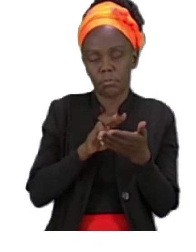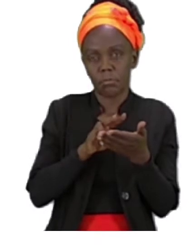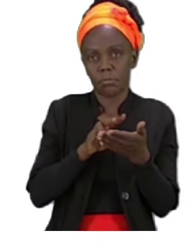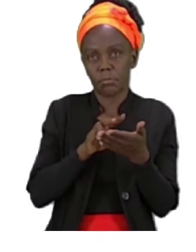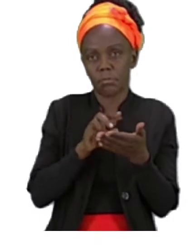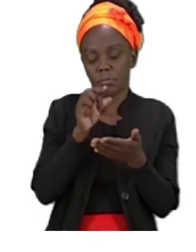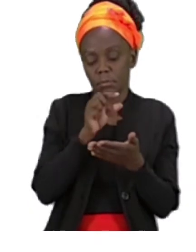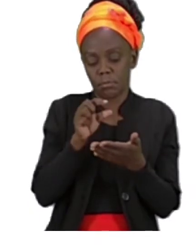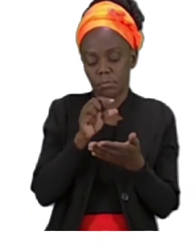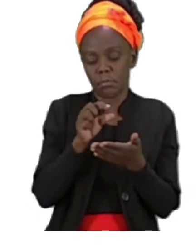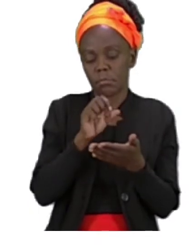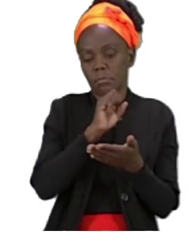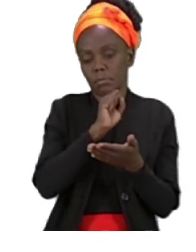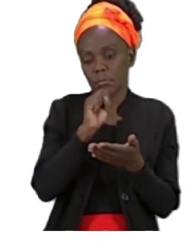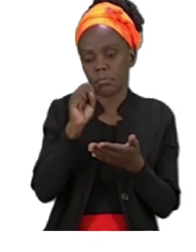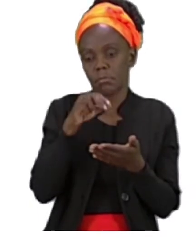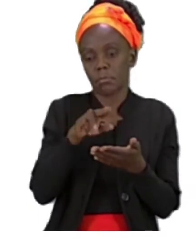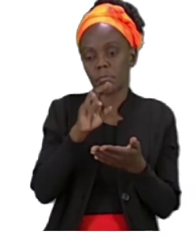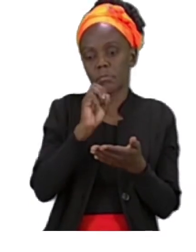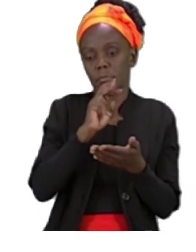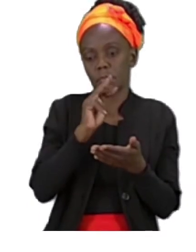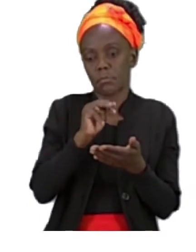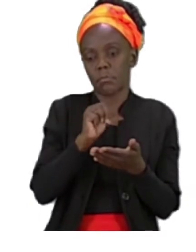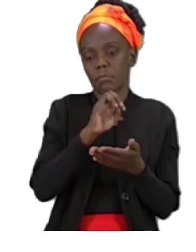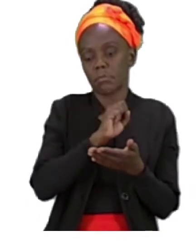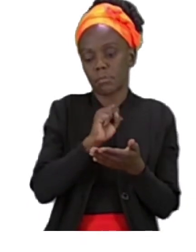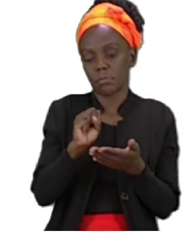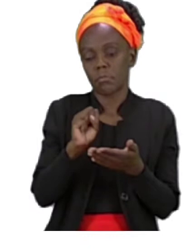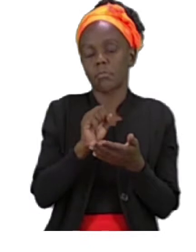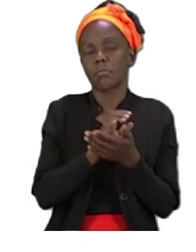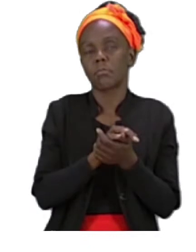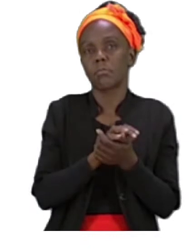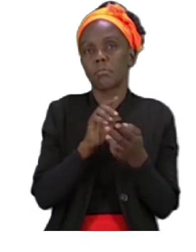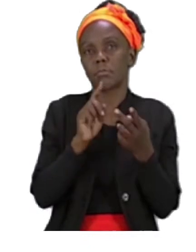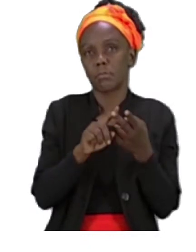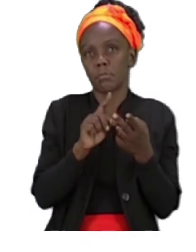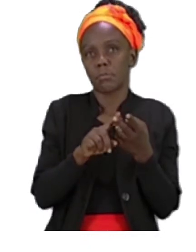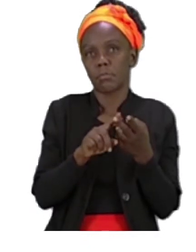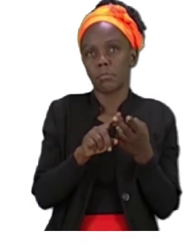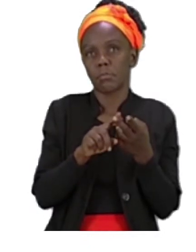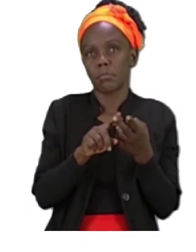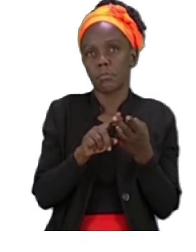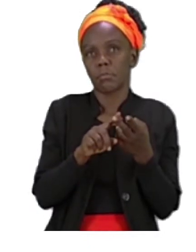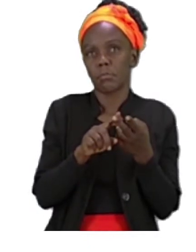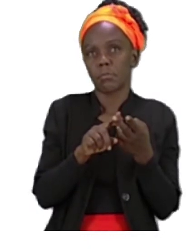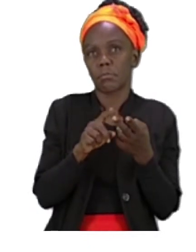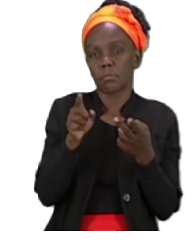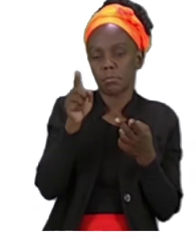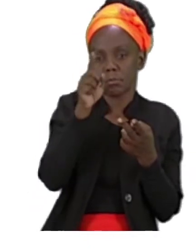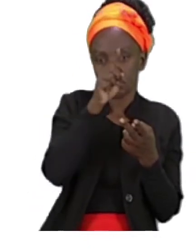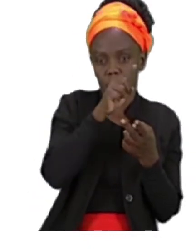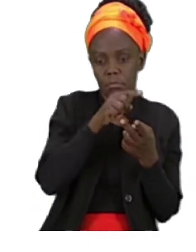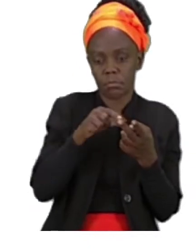2 says you need to circle the numbers. After that, you are going